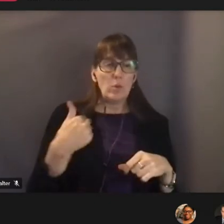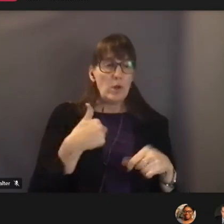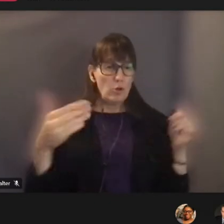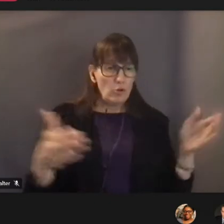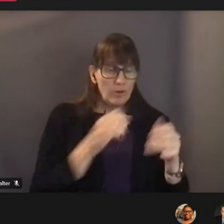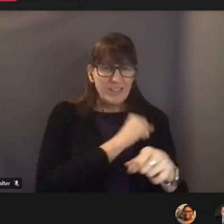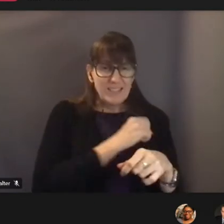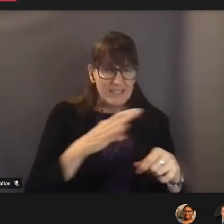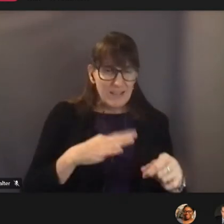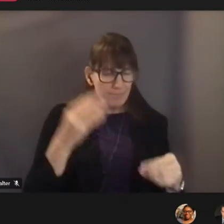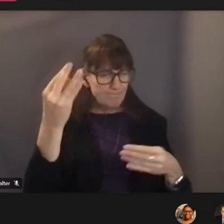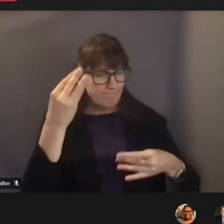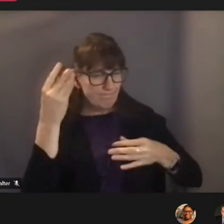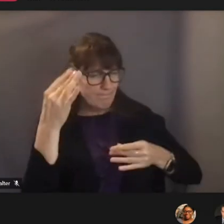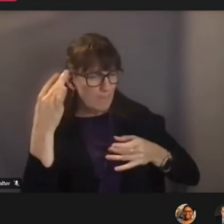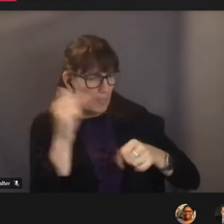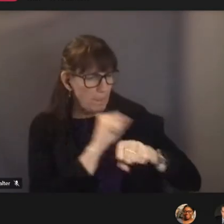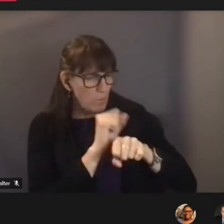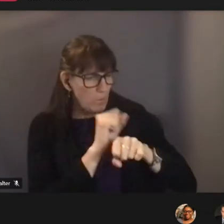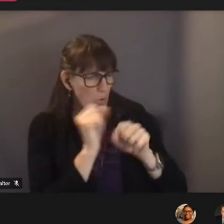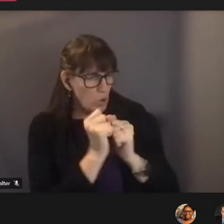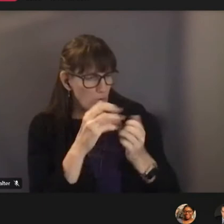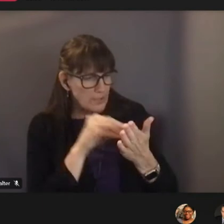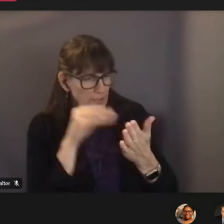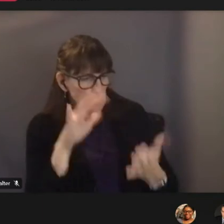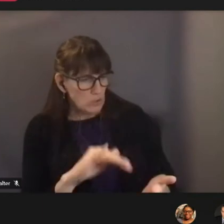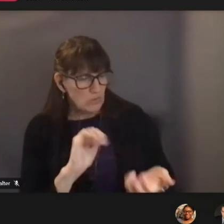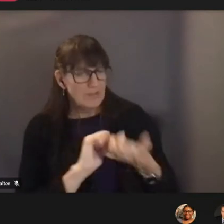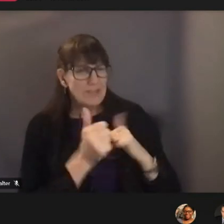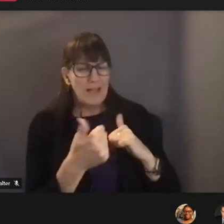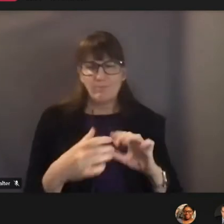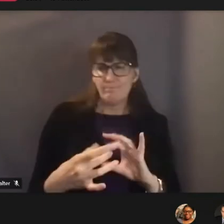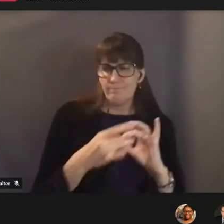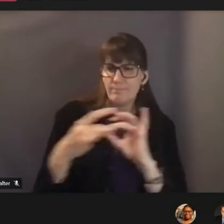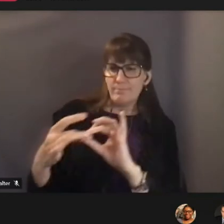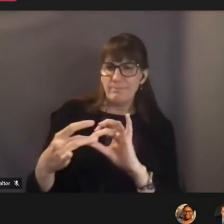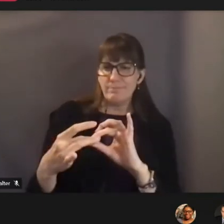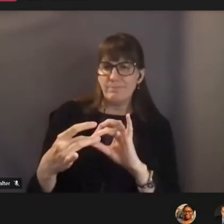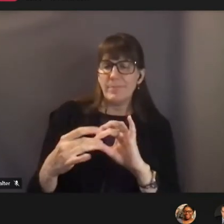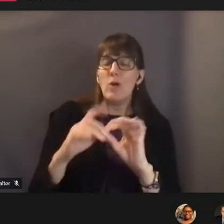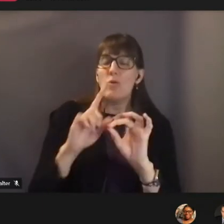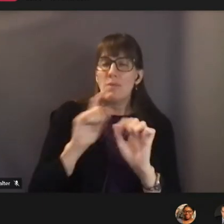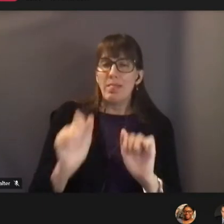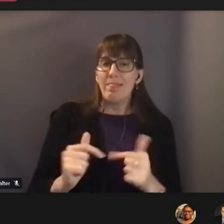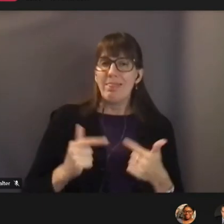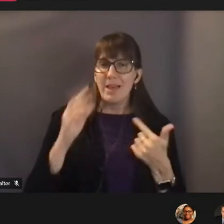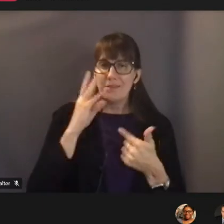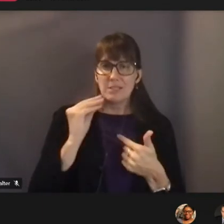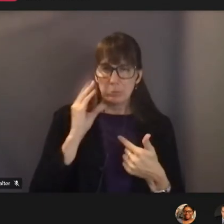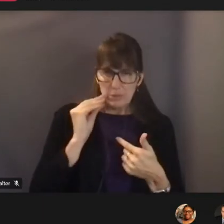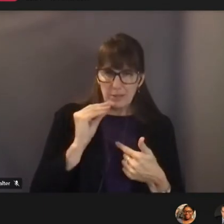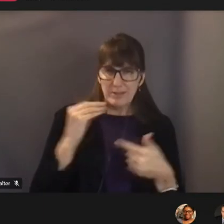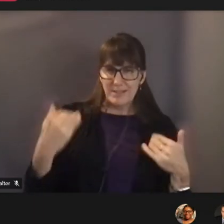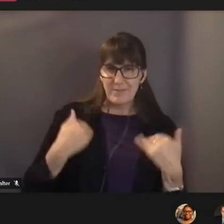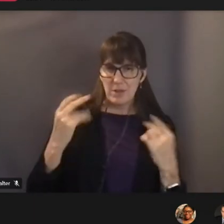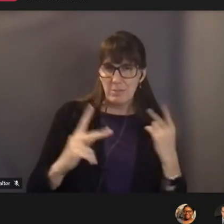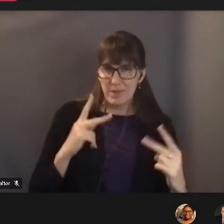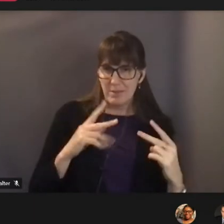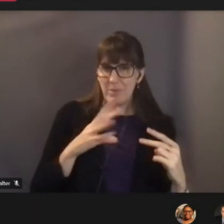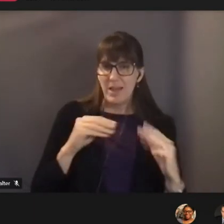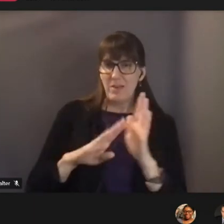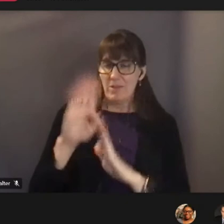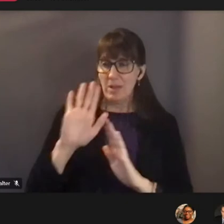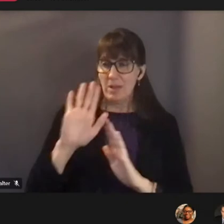with students is relevant to the lived experiences of young people and builds their identity. We also want to